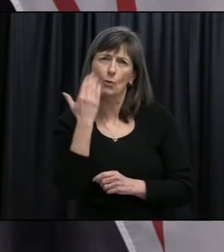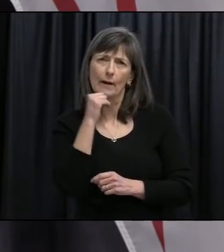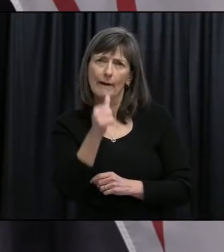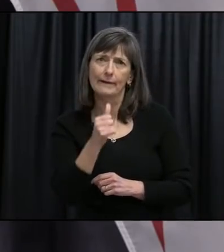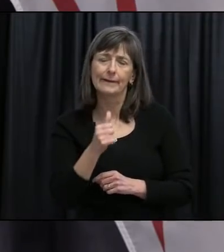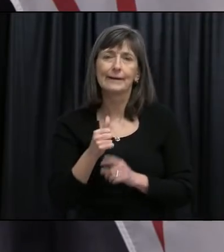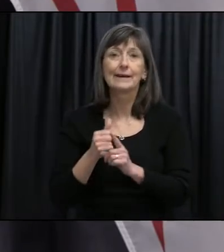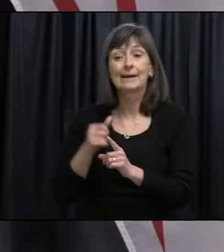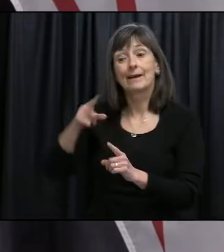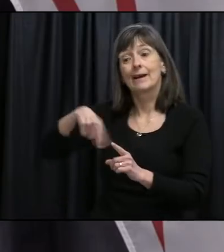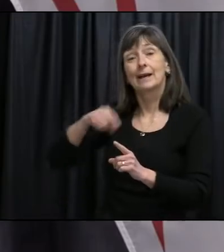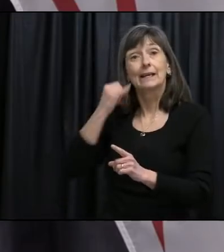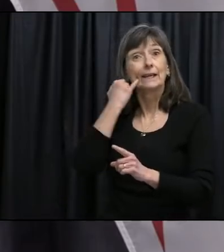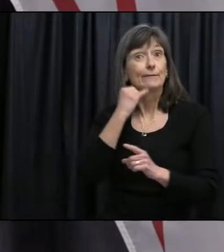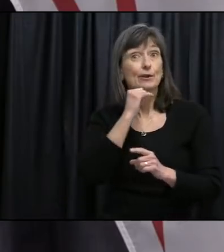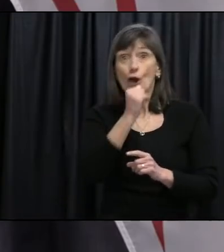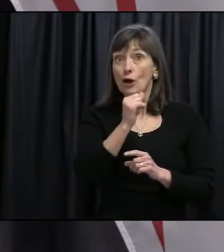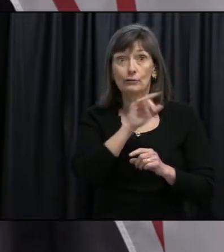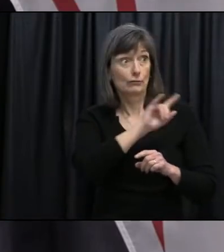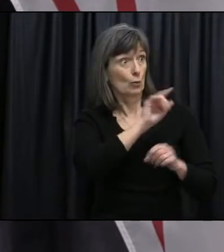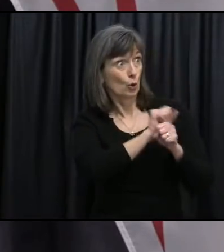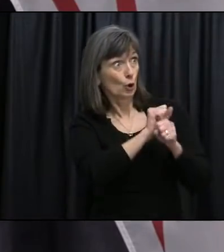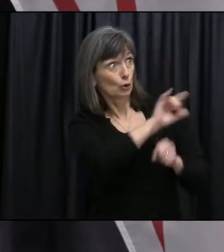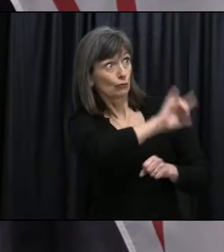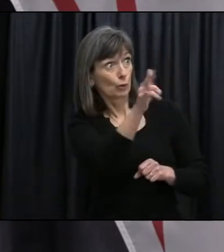where we're allowing them to be around their family.